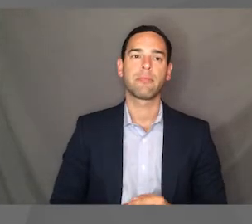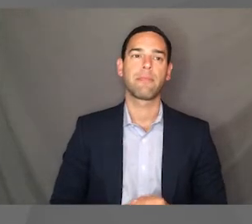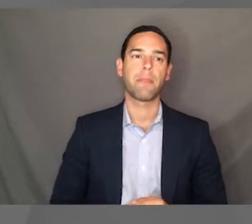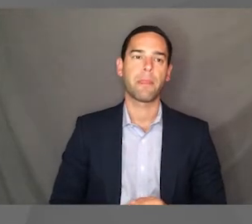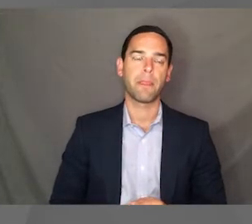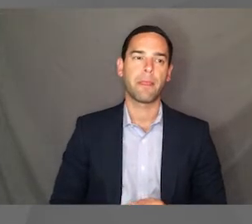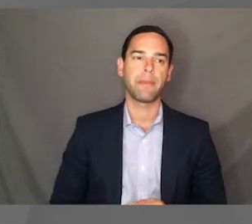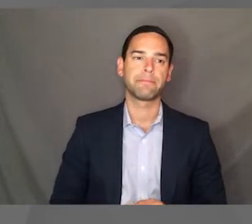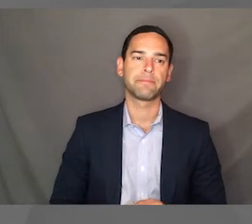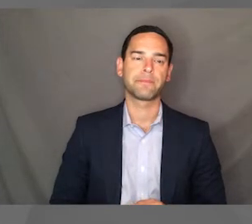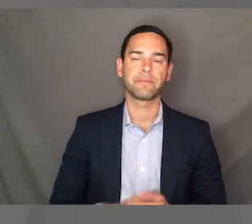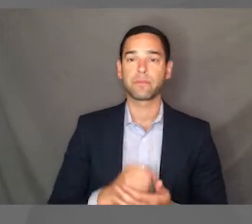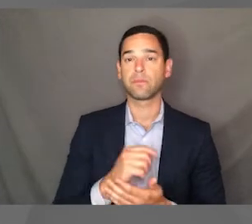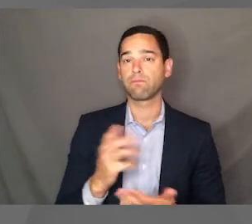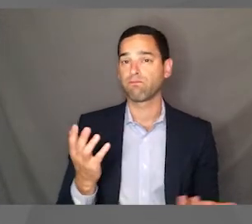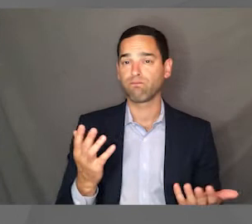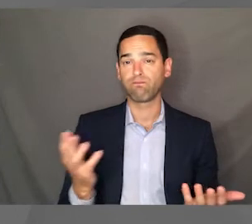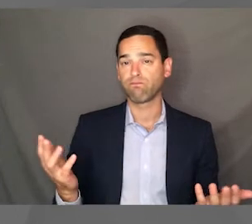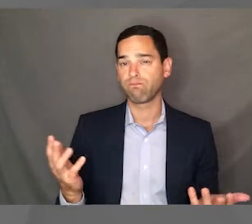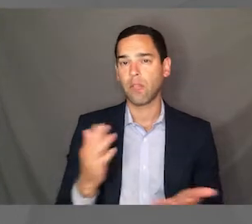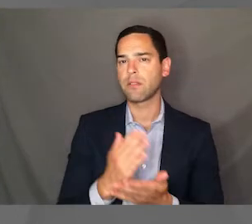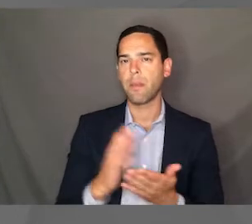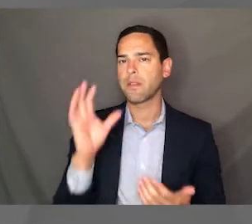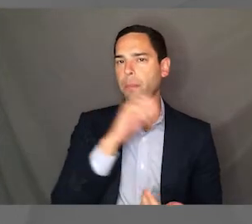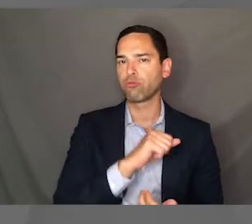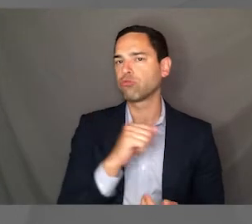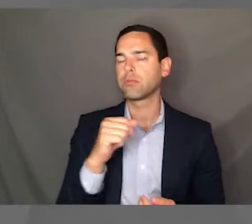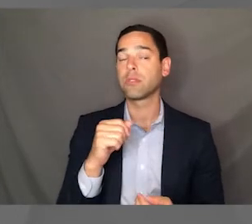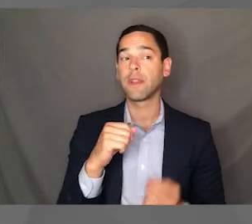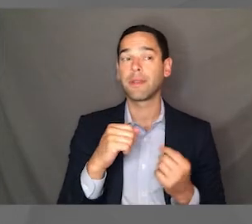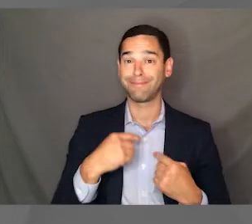current assumptions, knowing that you can see